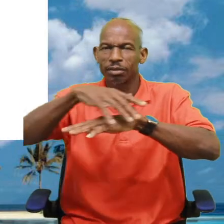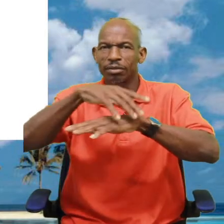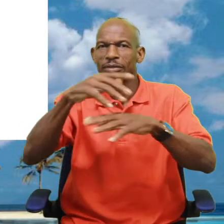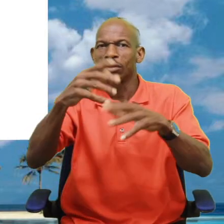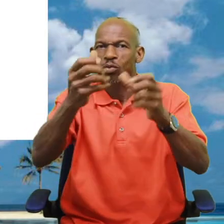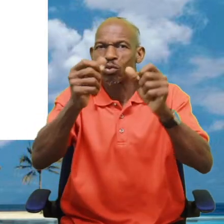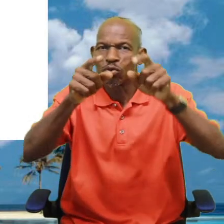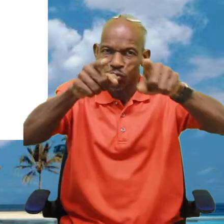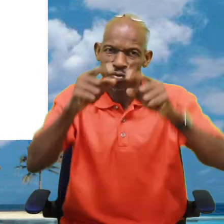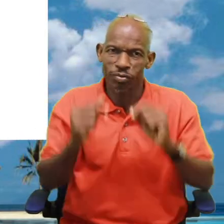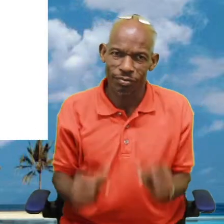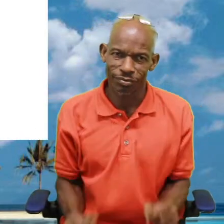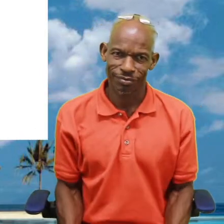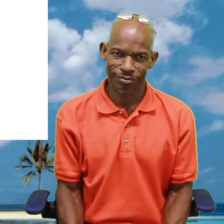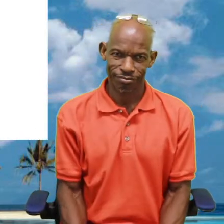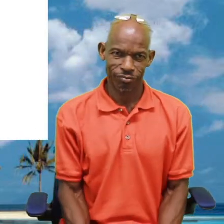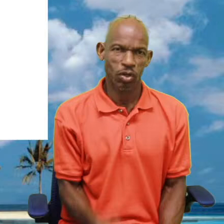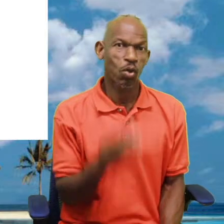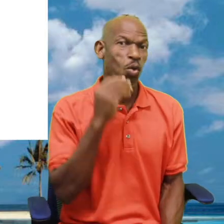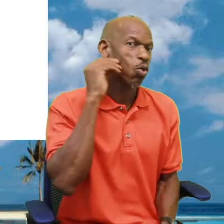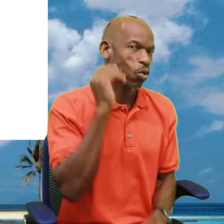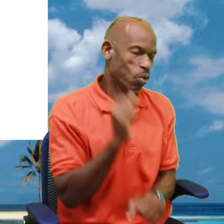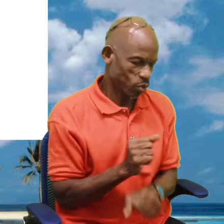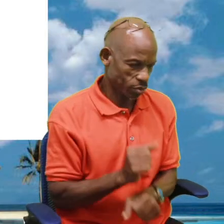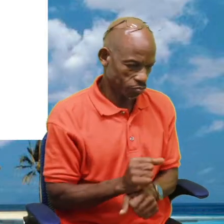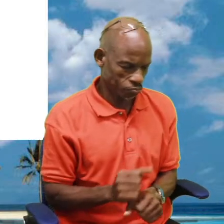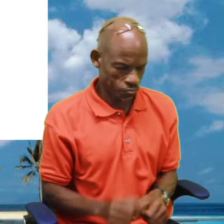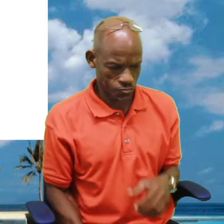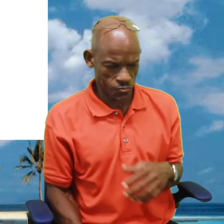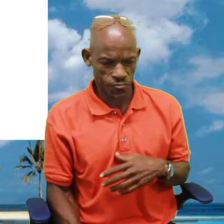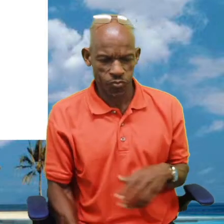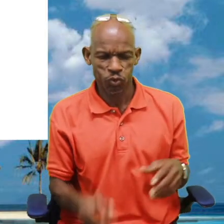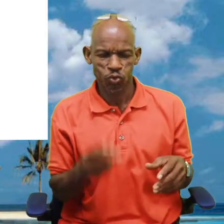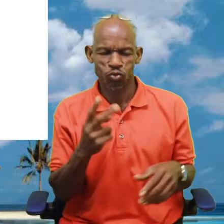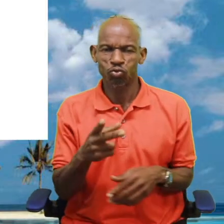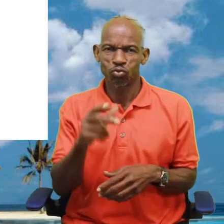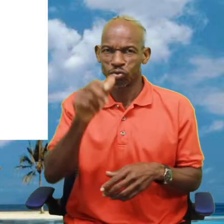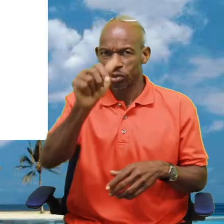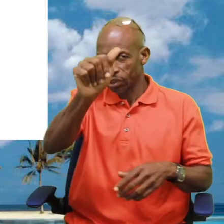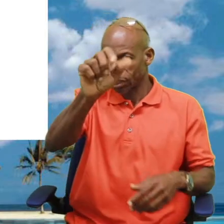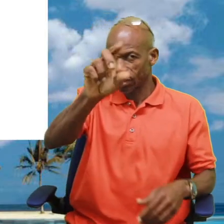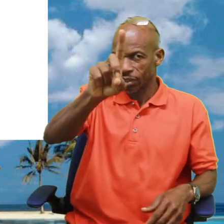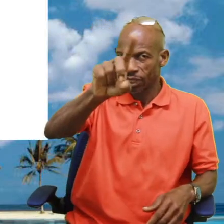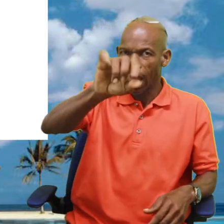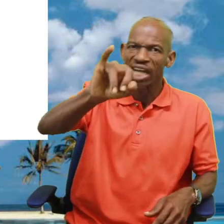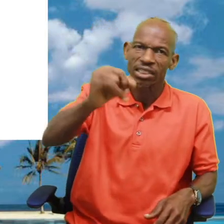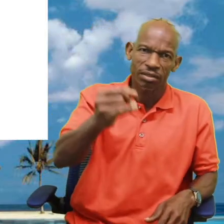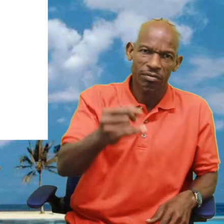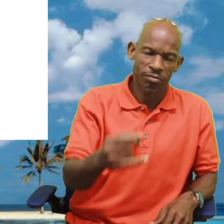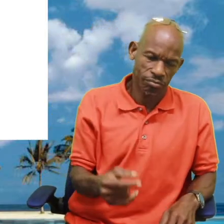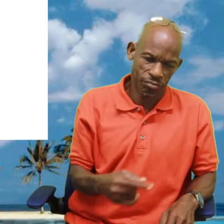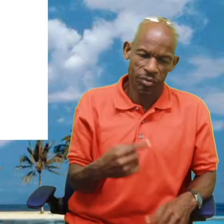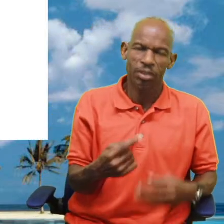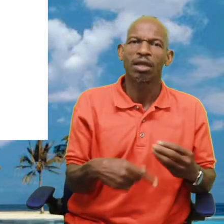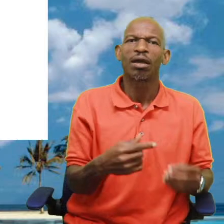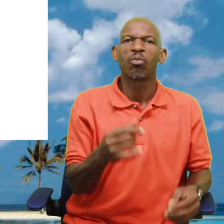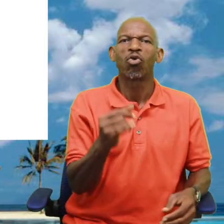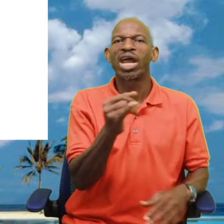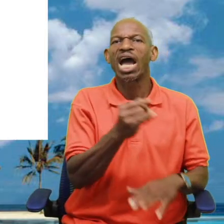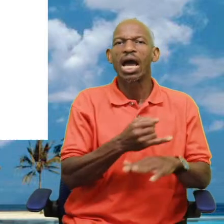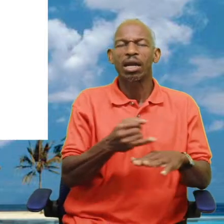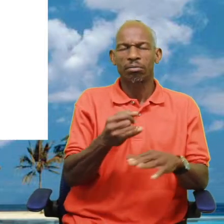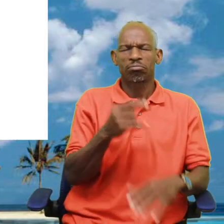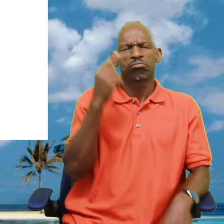describe this island. So we have 2 adjectives. Think about